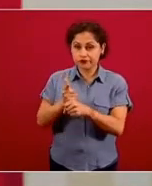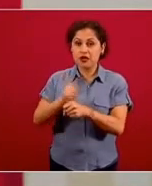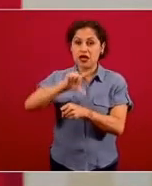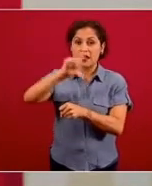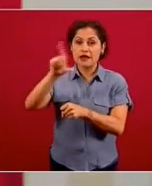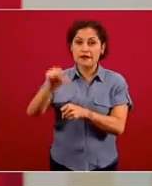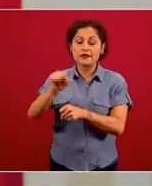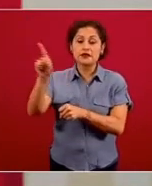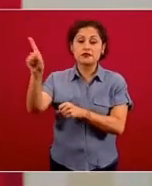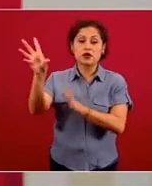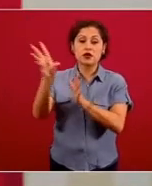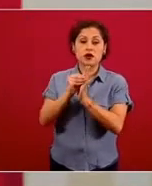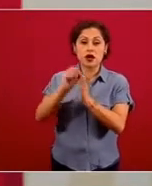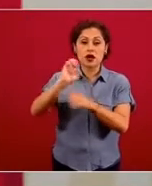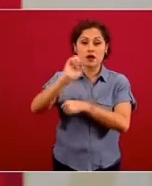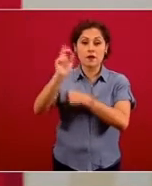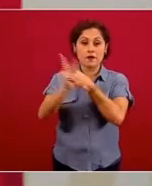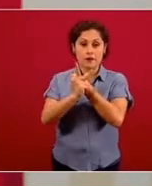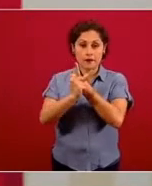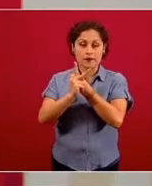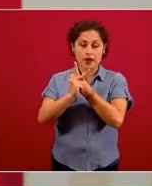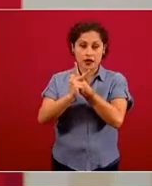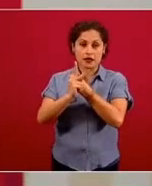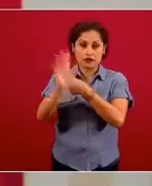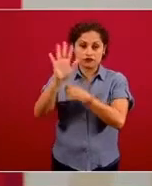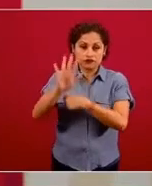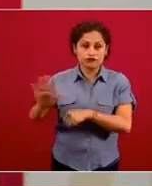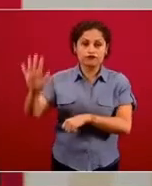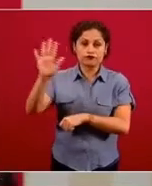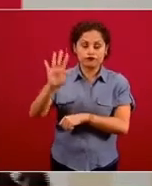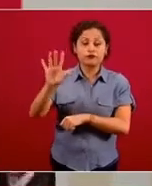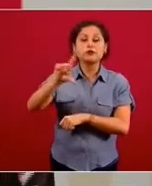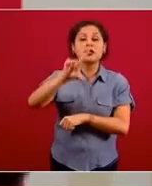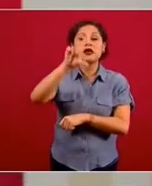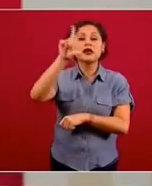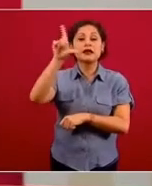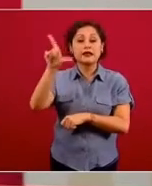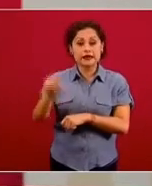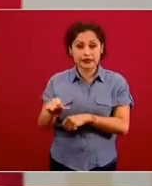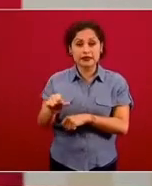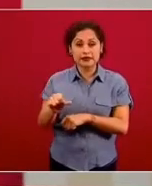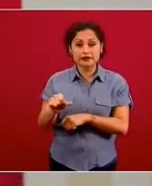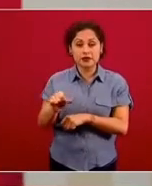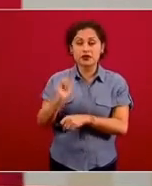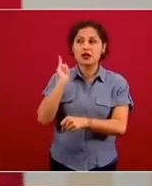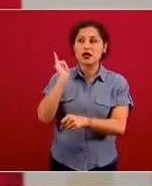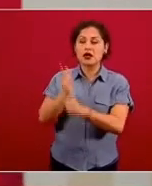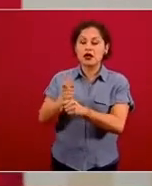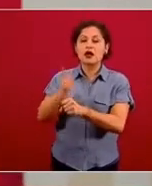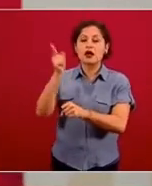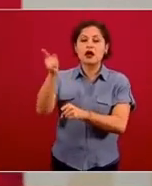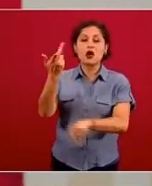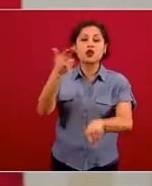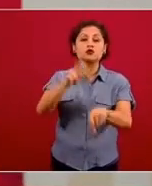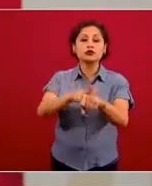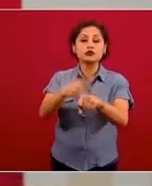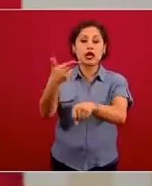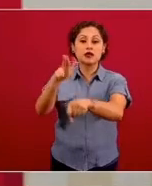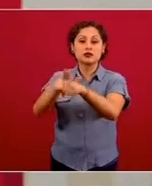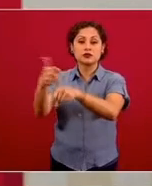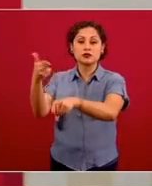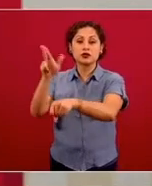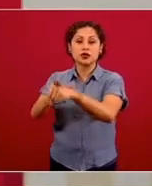all over the world. It started in China. We've seen multiple European countries being attacked aggressively by this